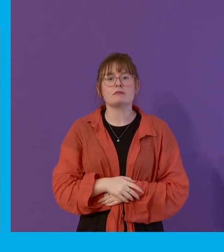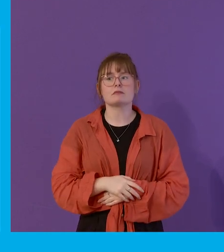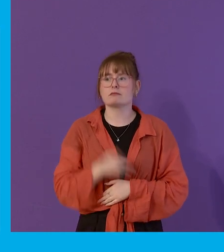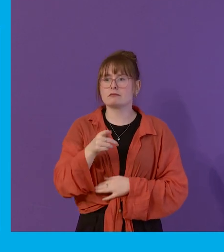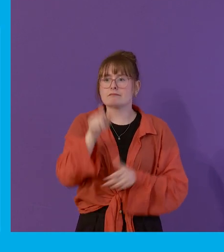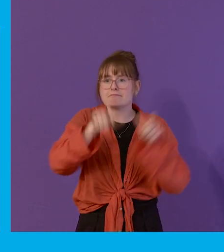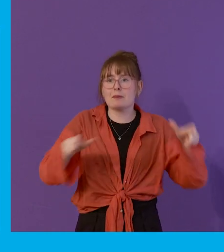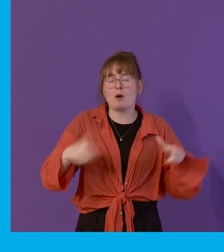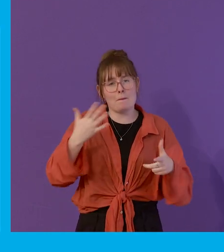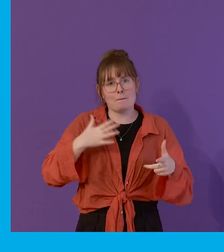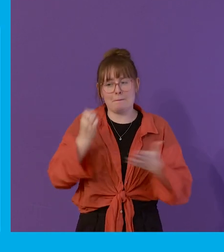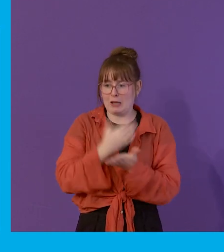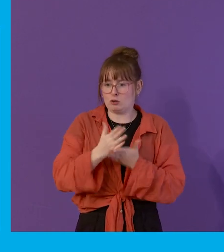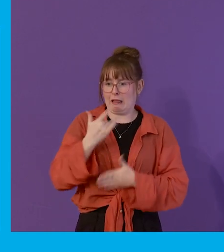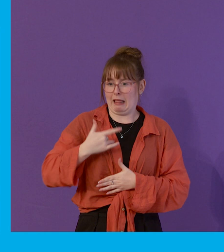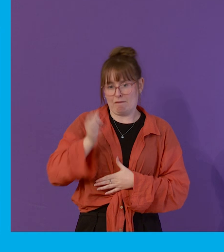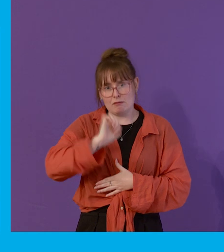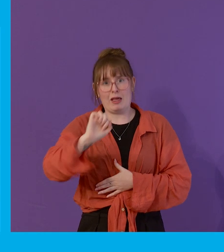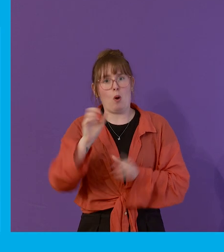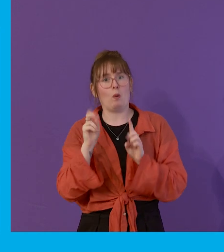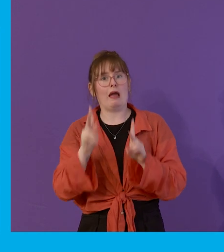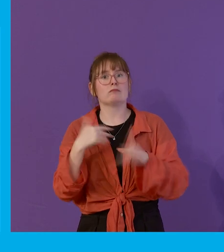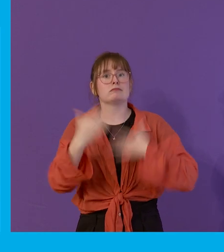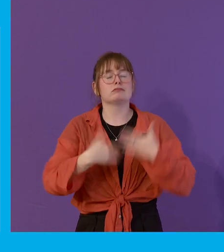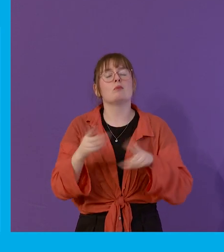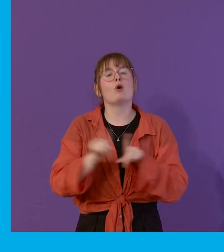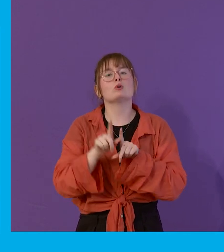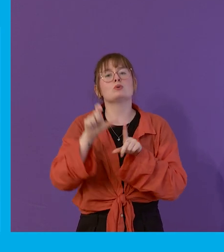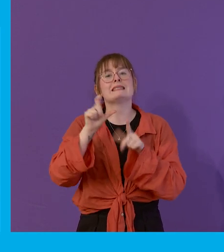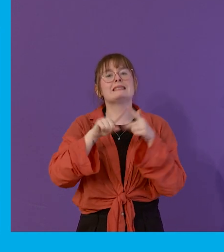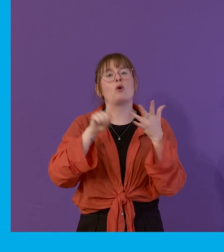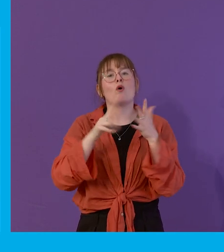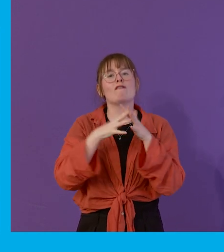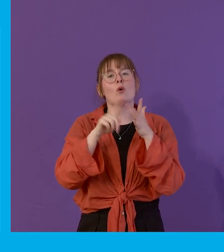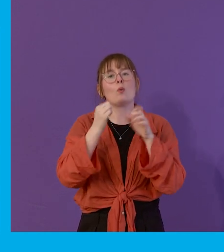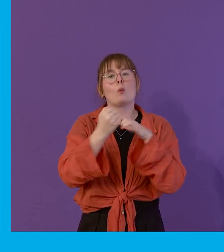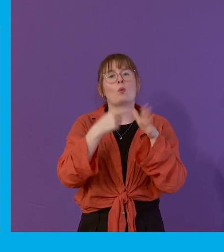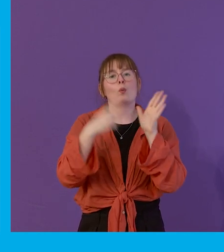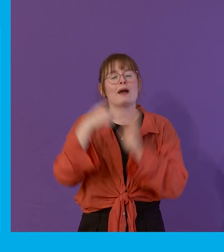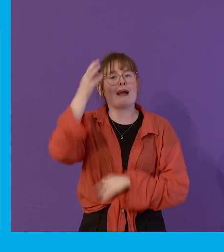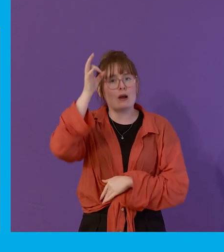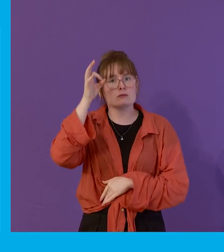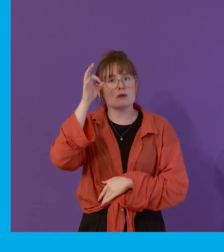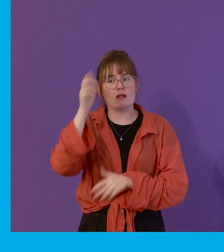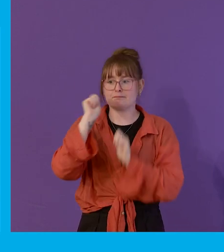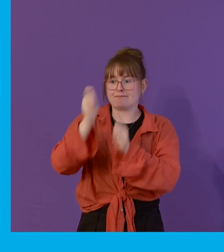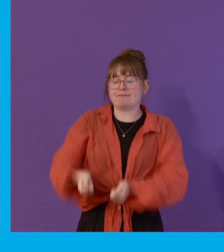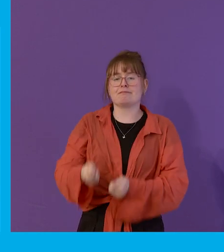living the life they want to live. And she was the CEO of Wigan Council for 8 years and was awarded a